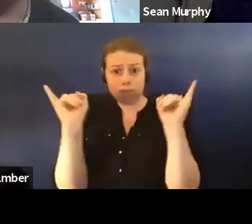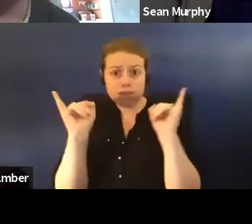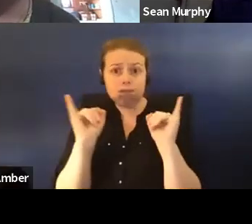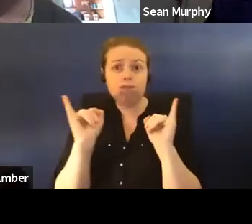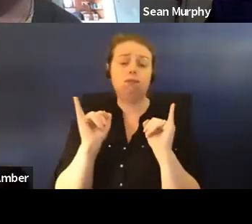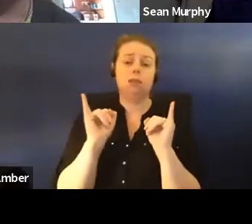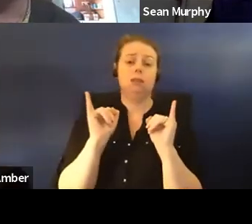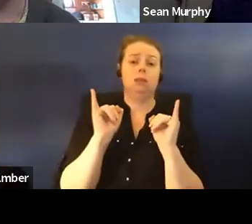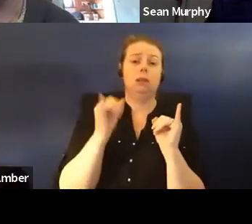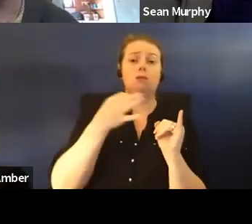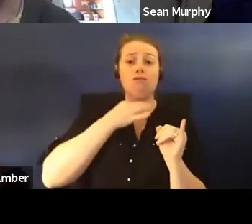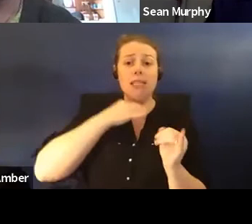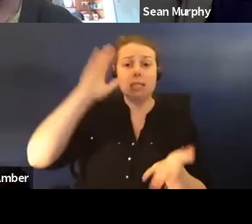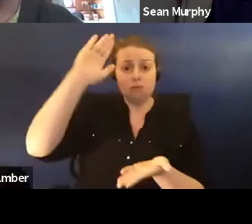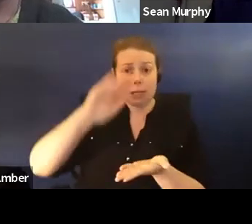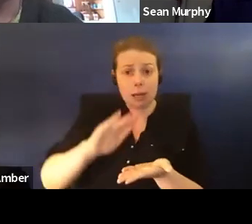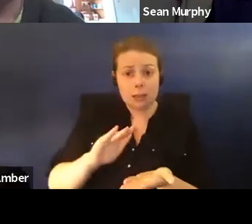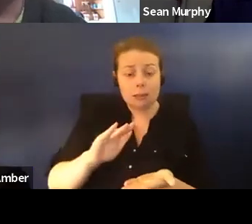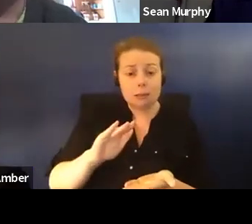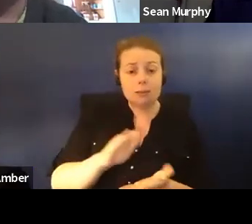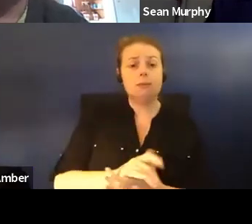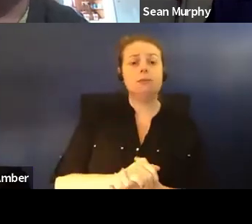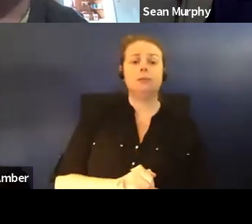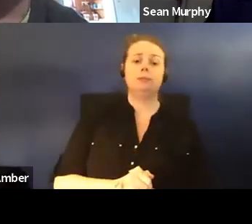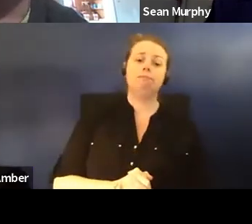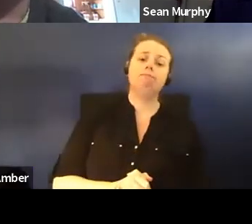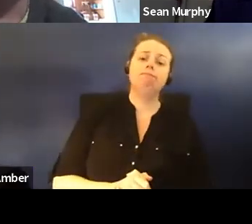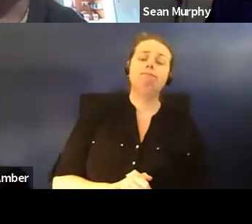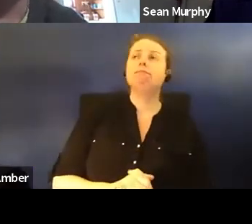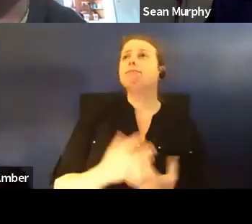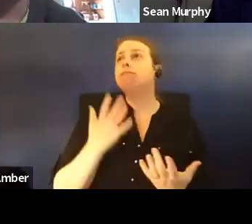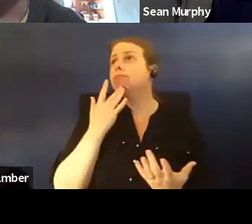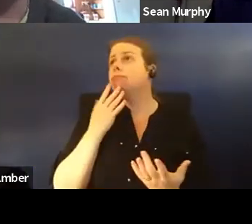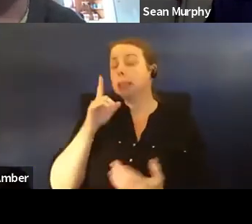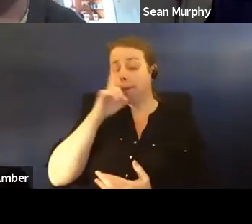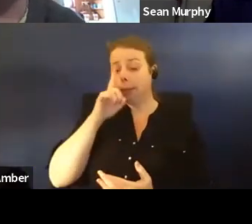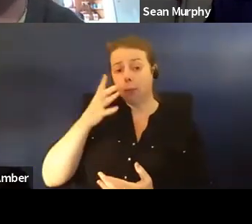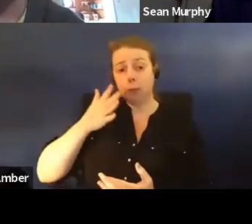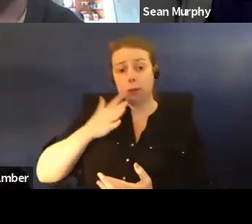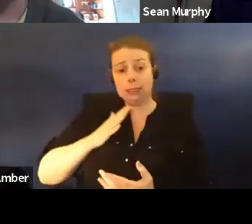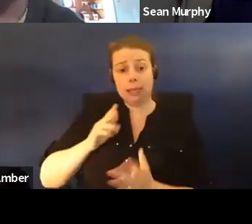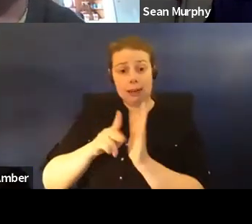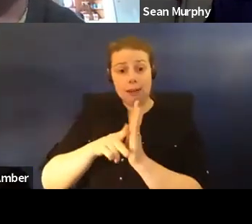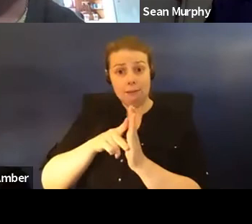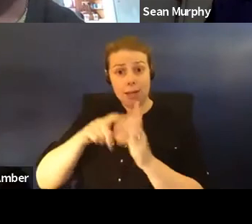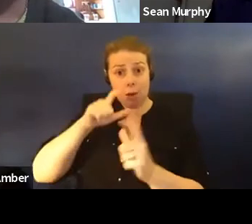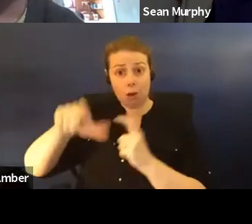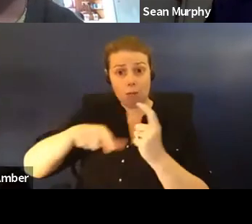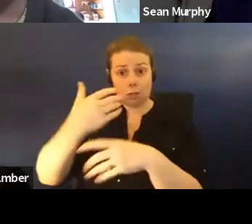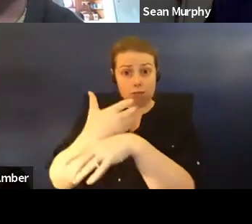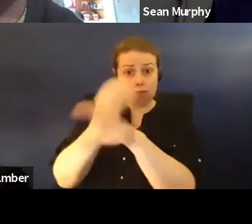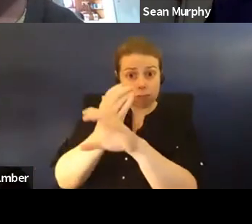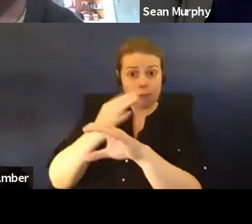disaster risk reduction. So if you've got people that need to use video conferencing for sign